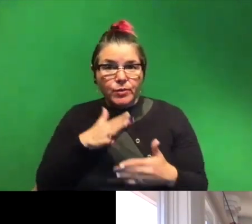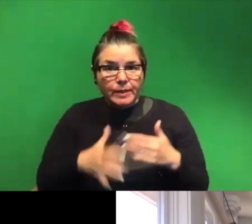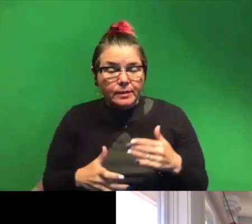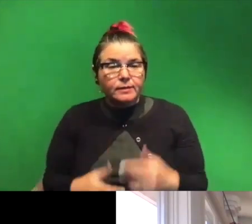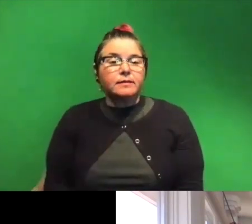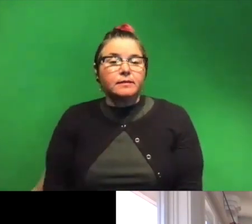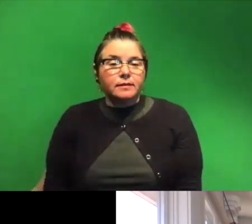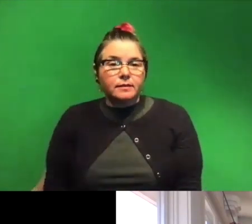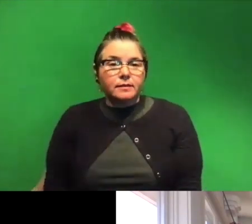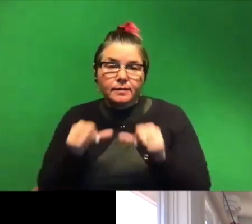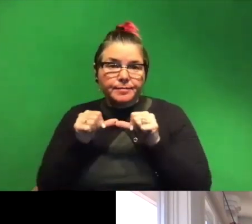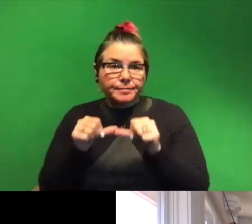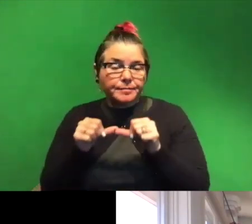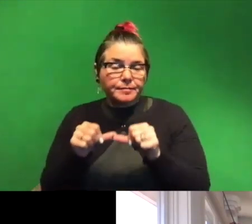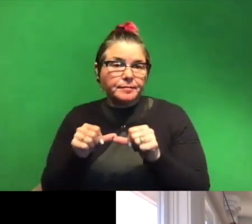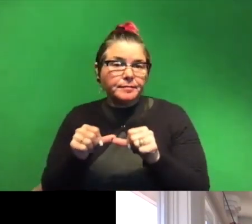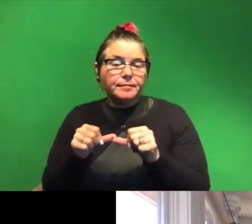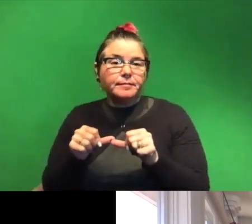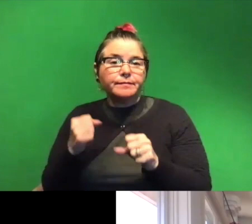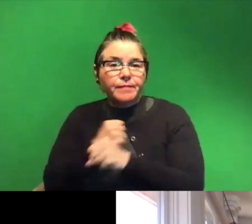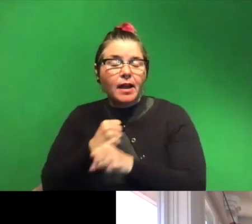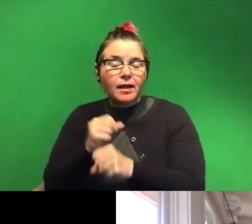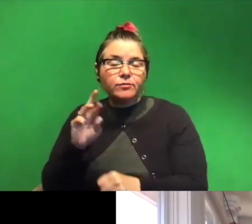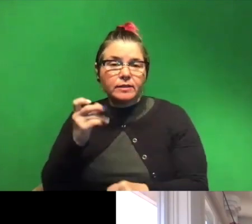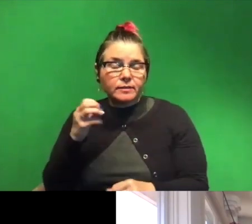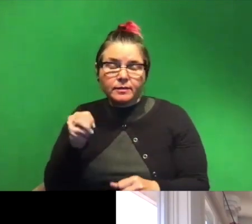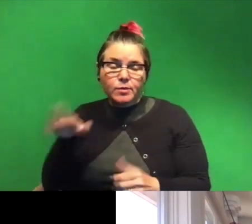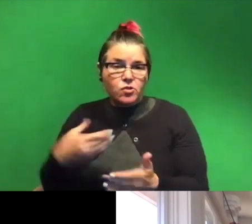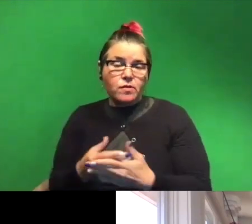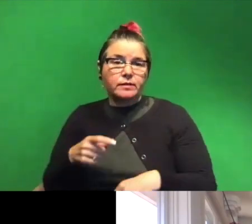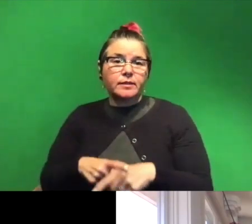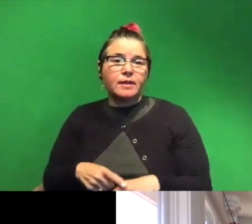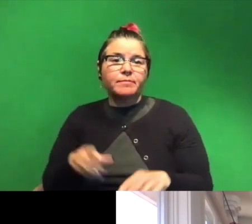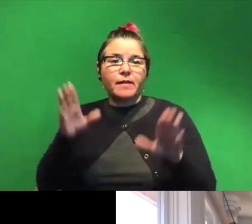and continue to fight racism all the time. Have a great weekend.